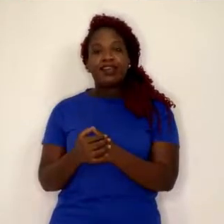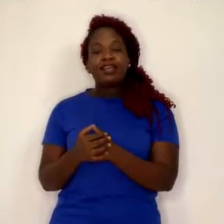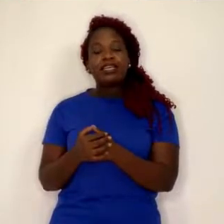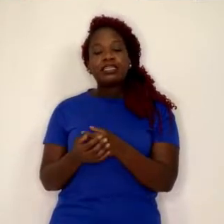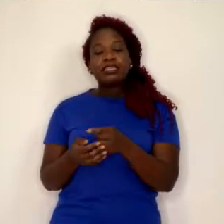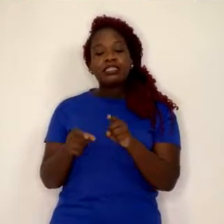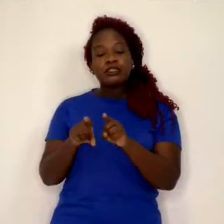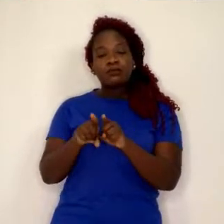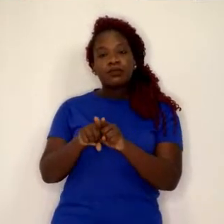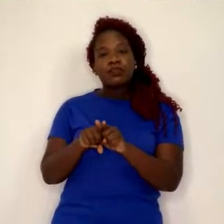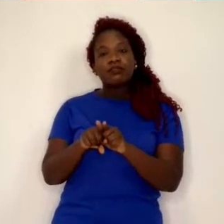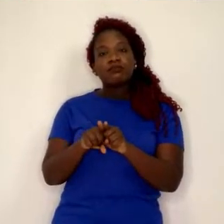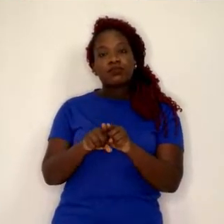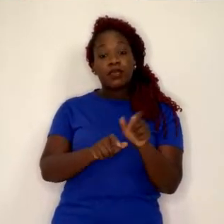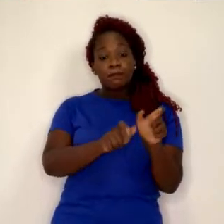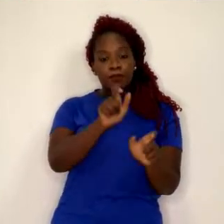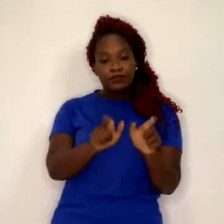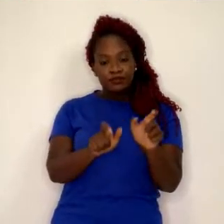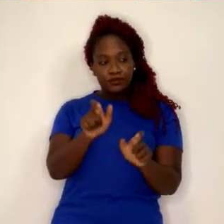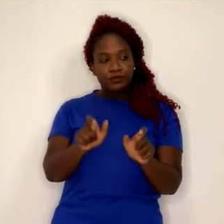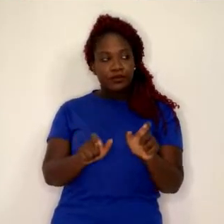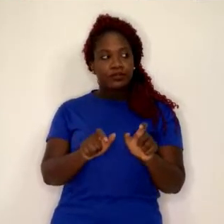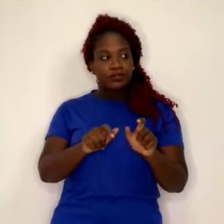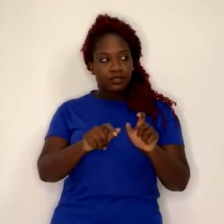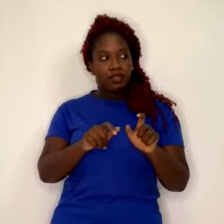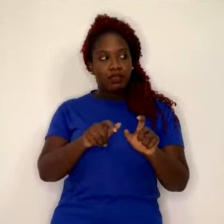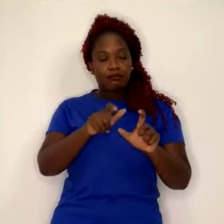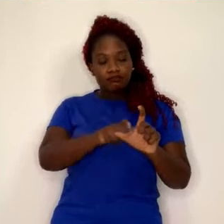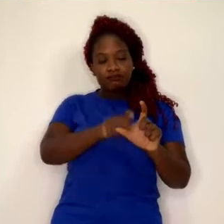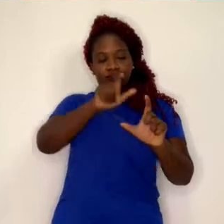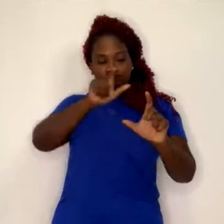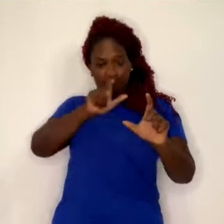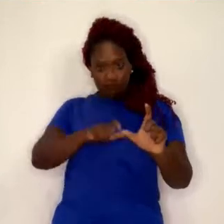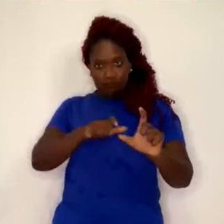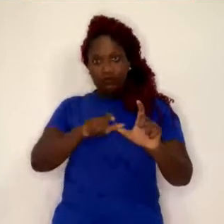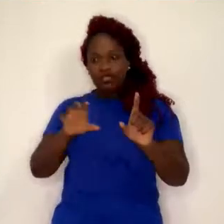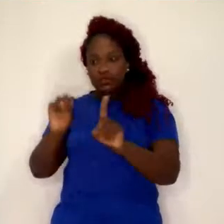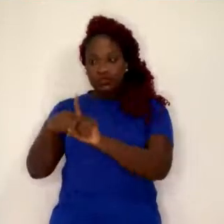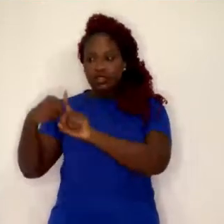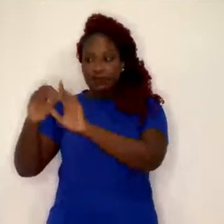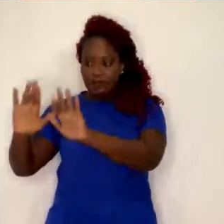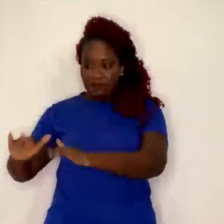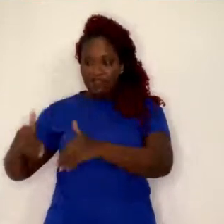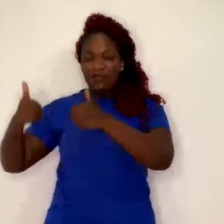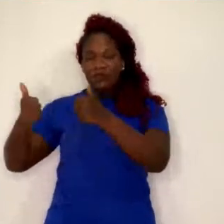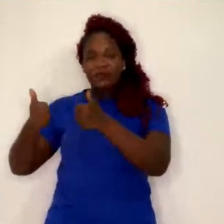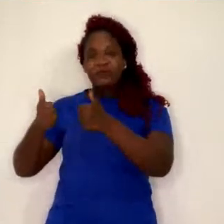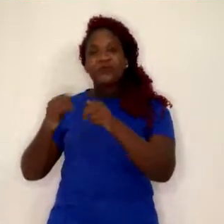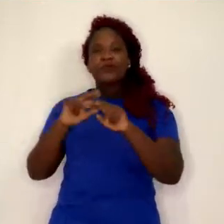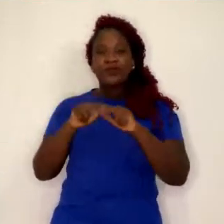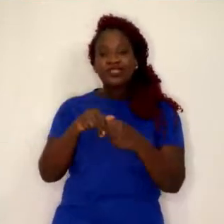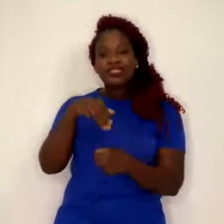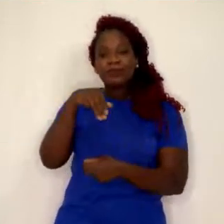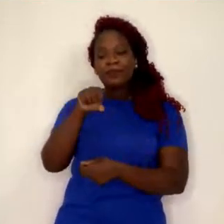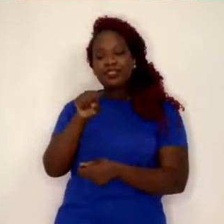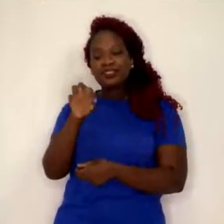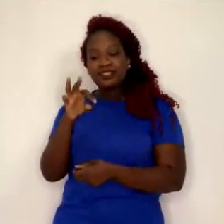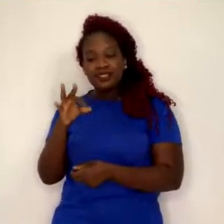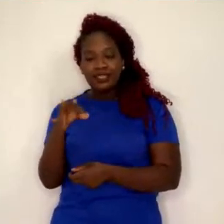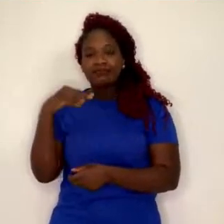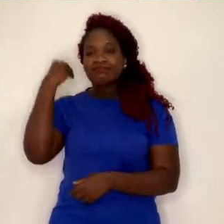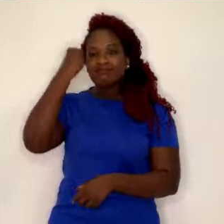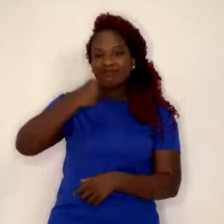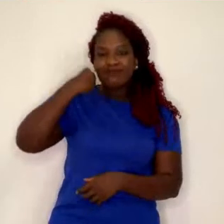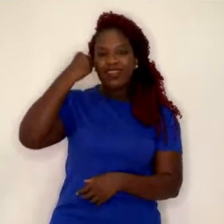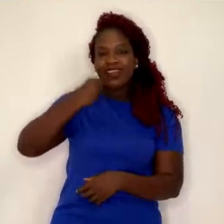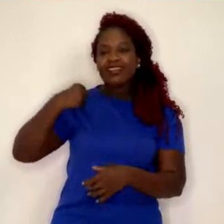in society, emancipating these subjects. And then the landless movement among the